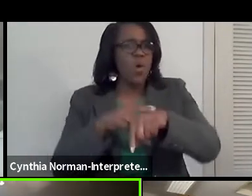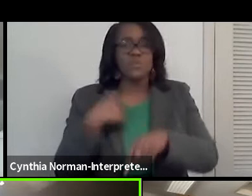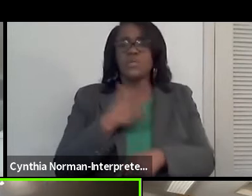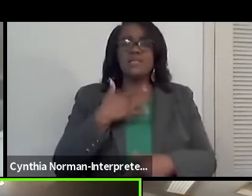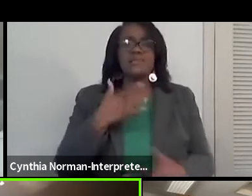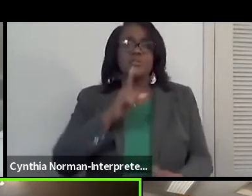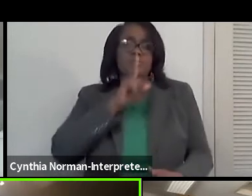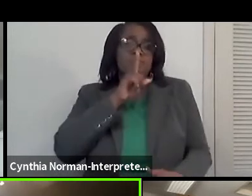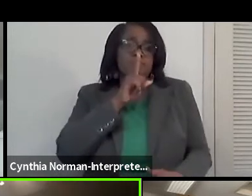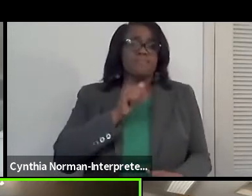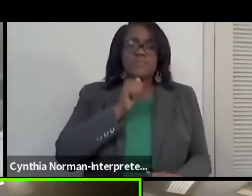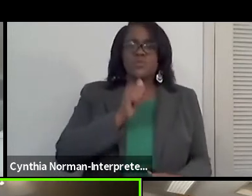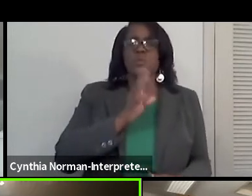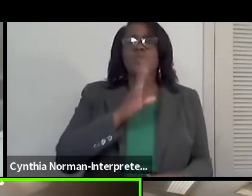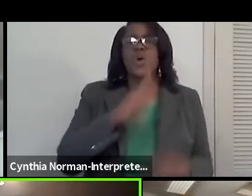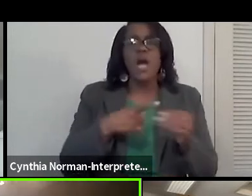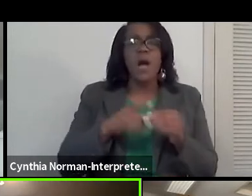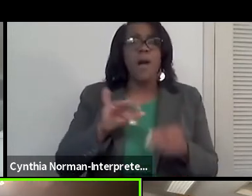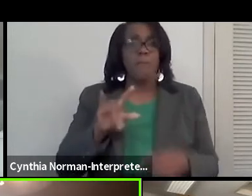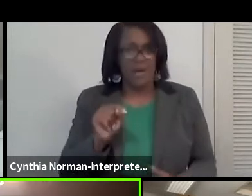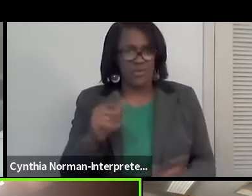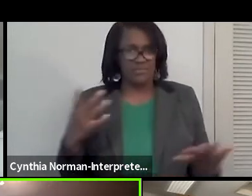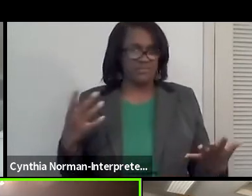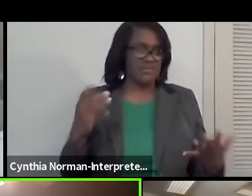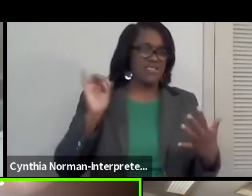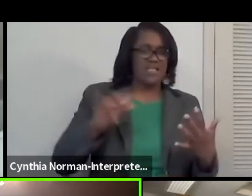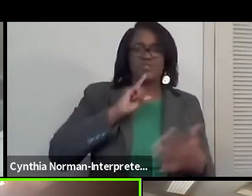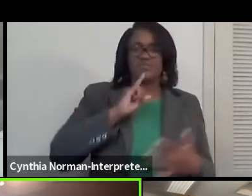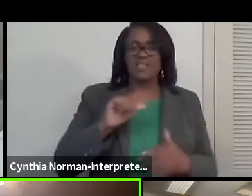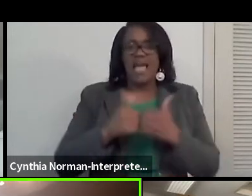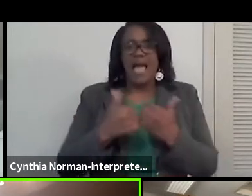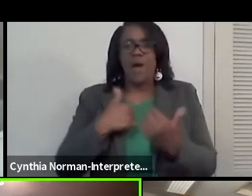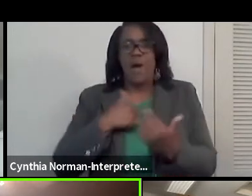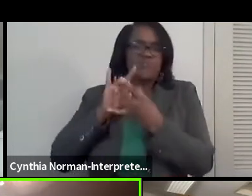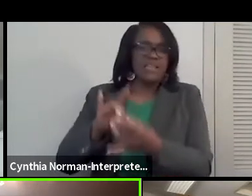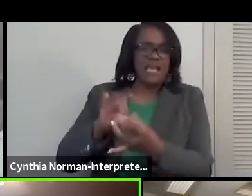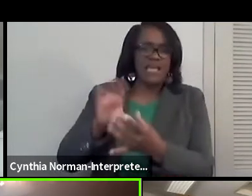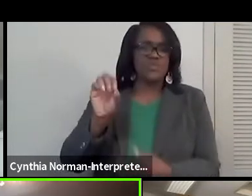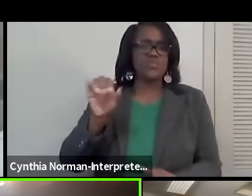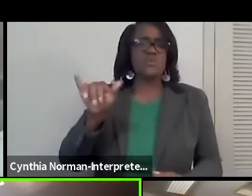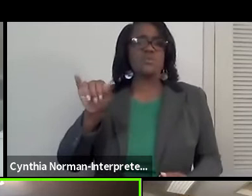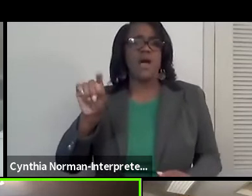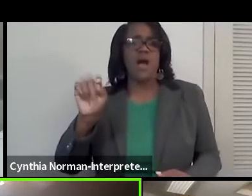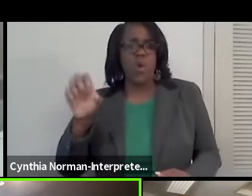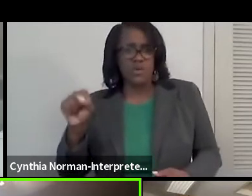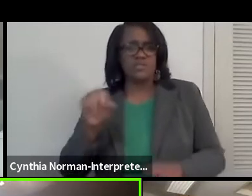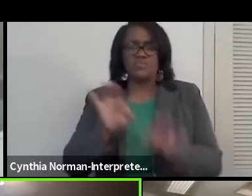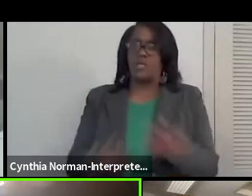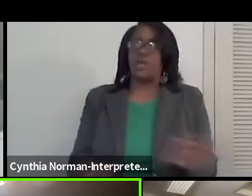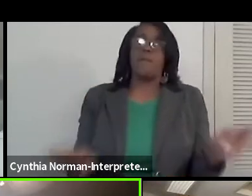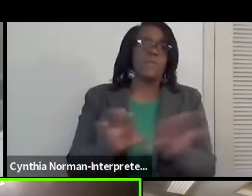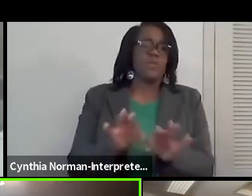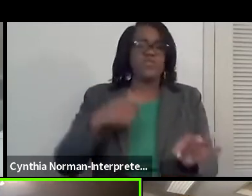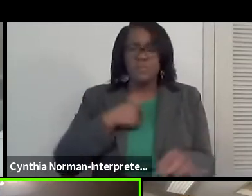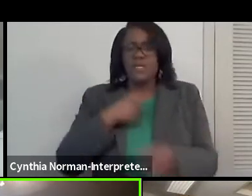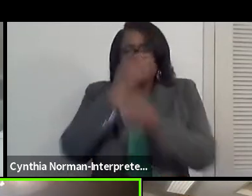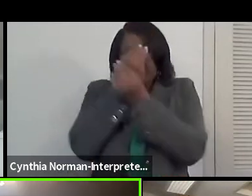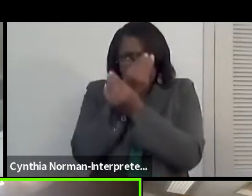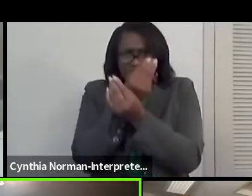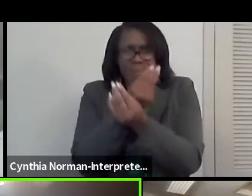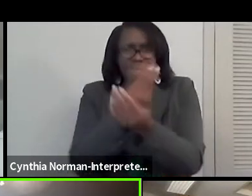for me, that's how my, that's kind of how I relate to coyotes in that way, and why it's so important to me to shed light on these